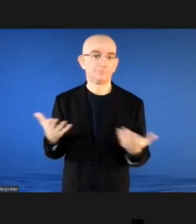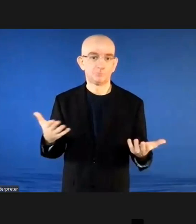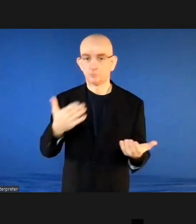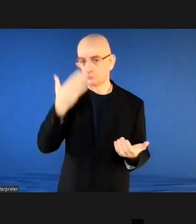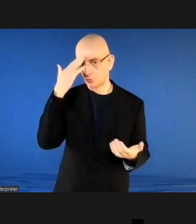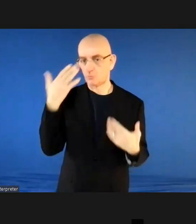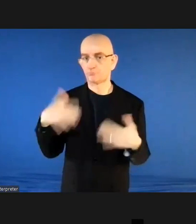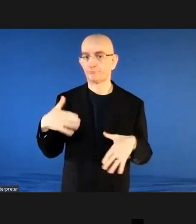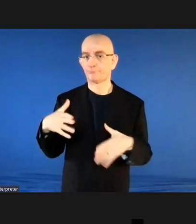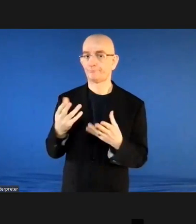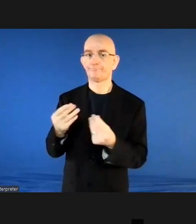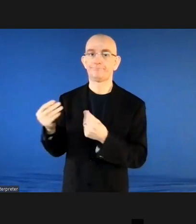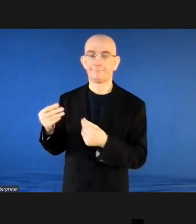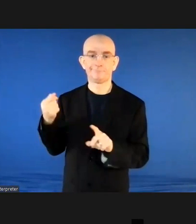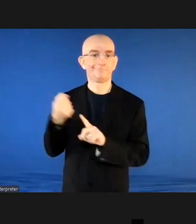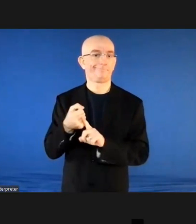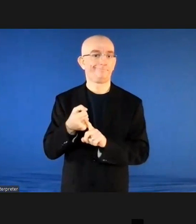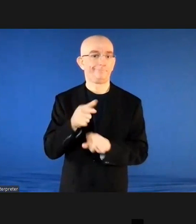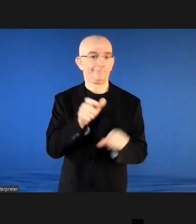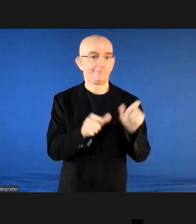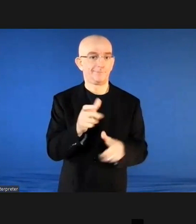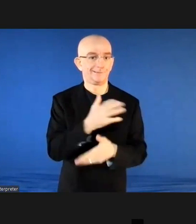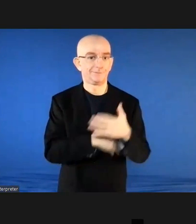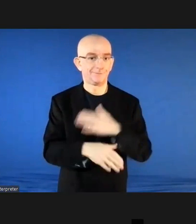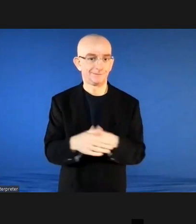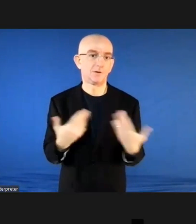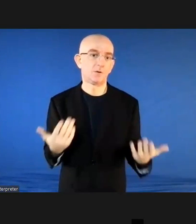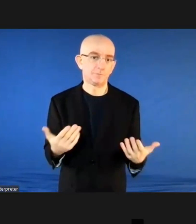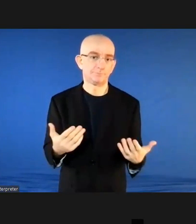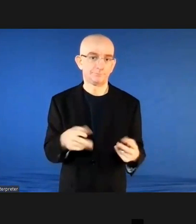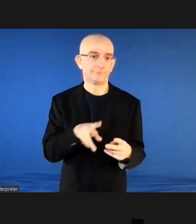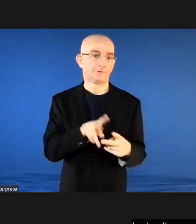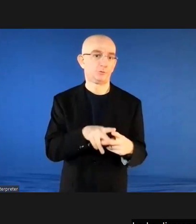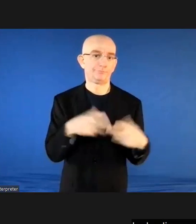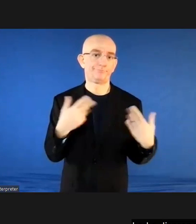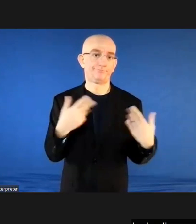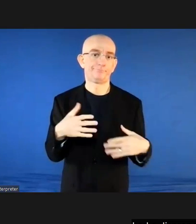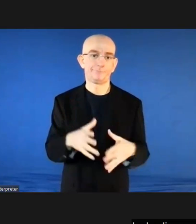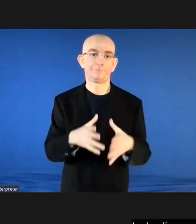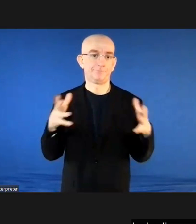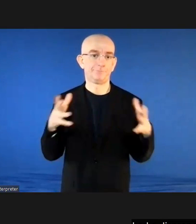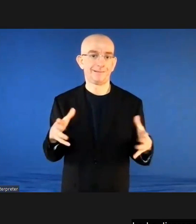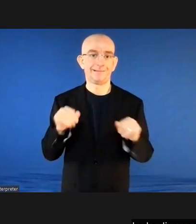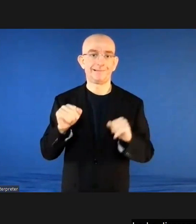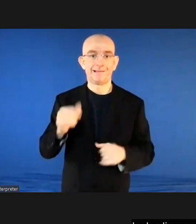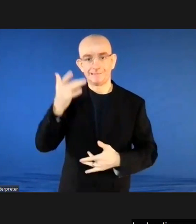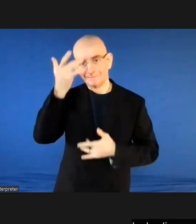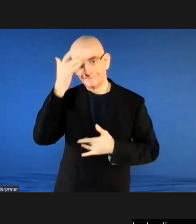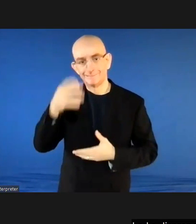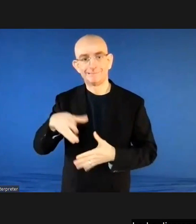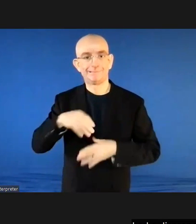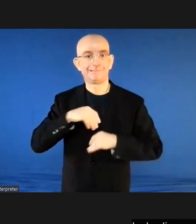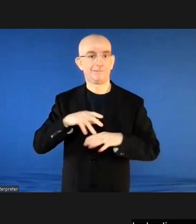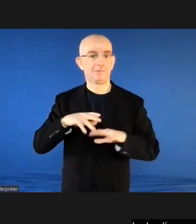risk of contracting the disease and then getting it more severely and at higher risk of death if they do